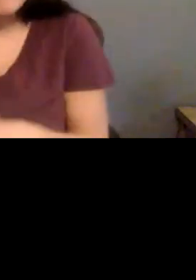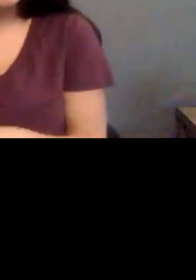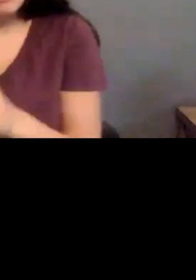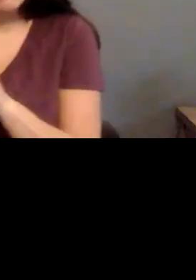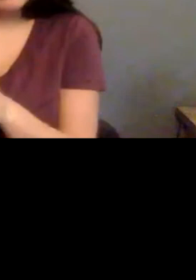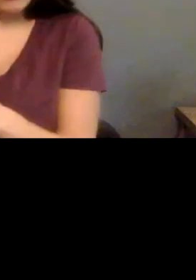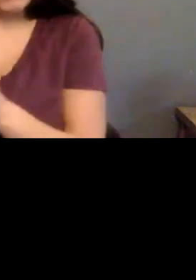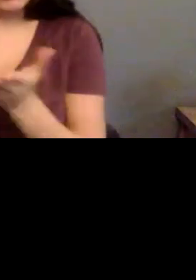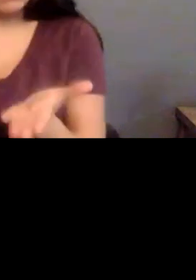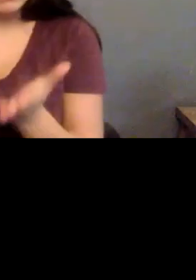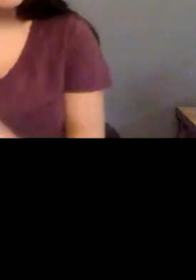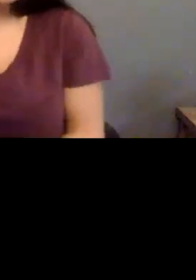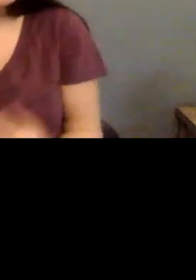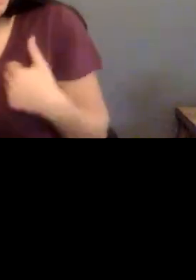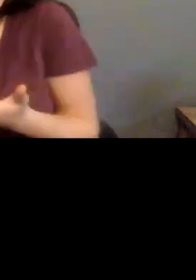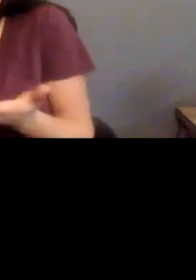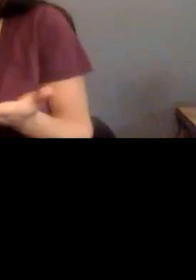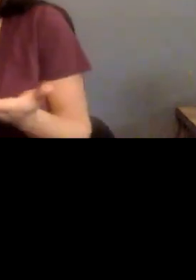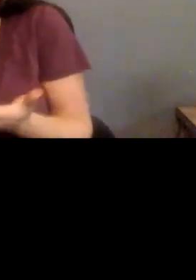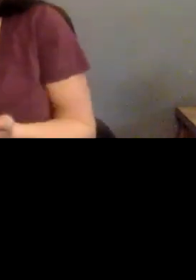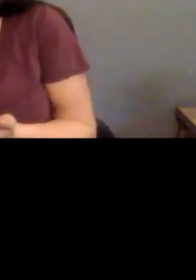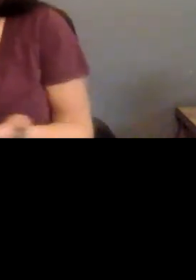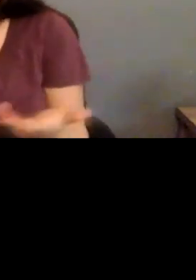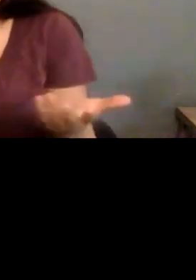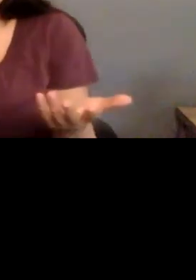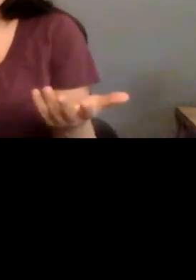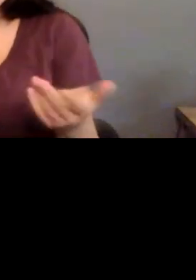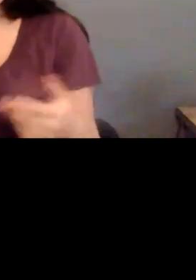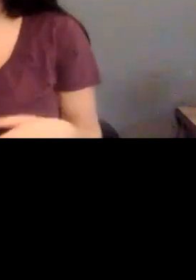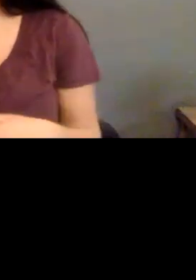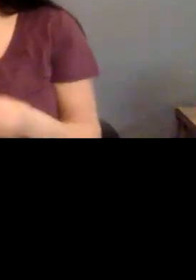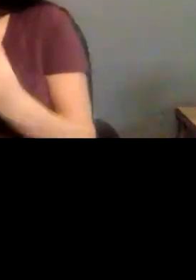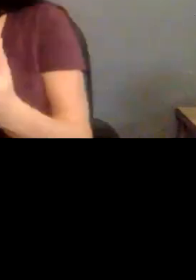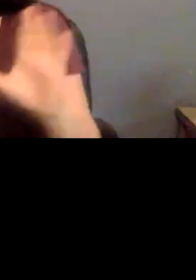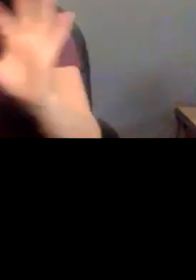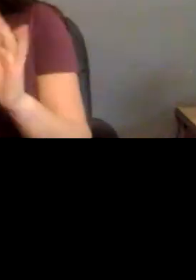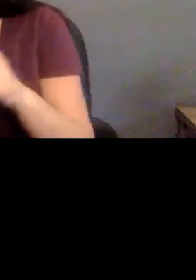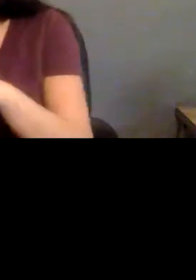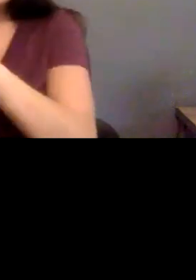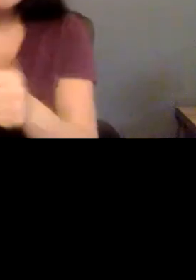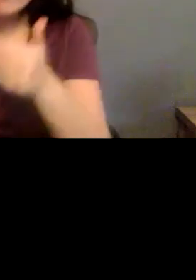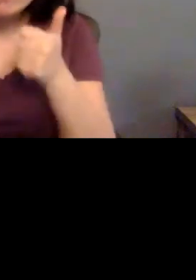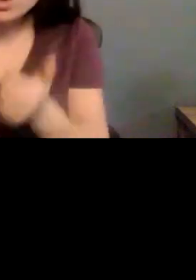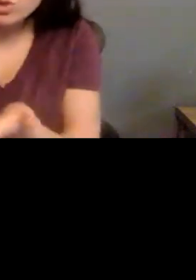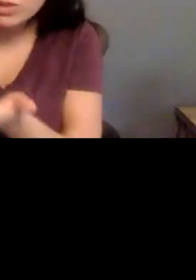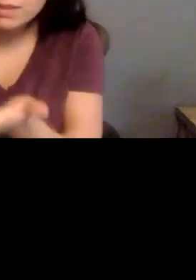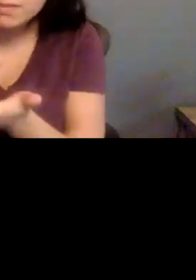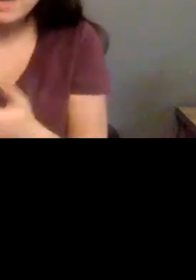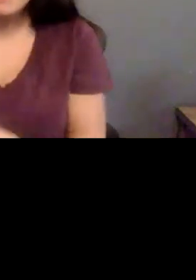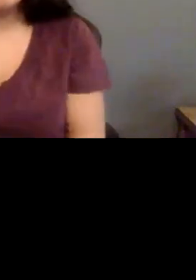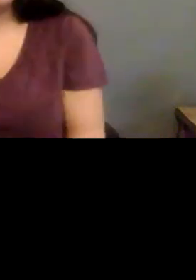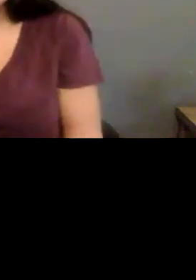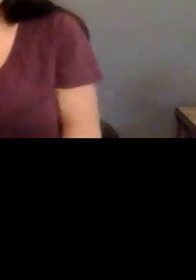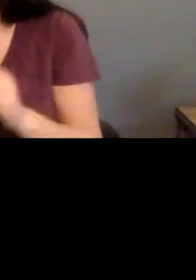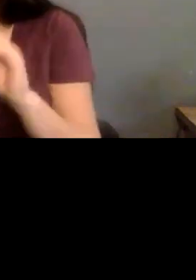And we do have some available that we can connect, virtual treatment for deaf individuals that are deaf-run organizations,